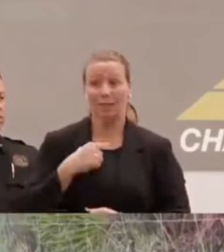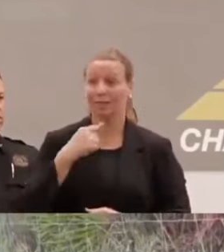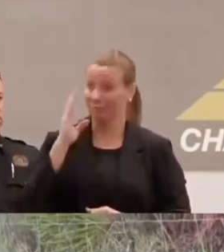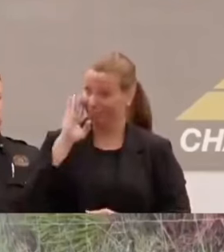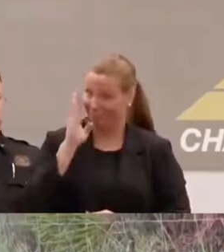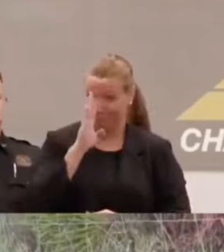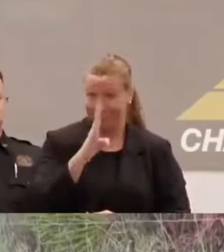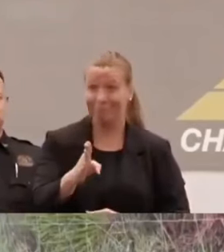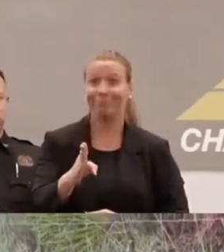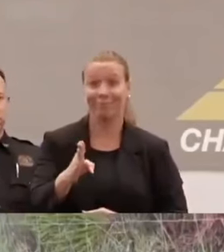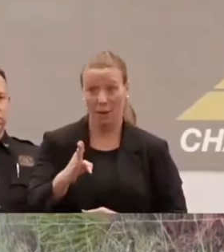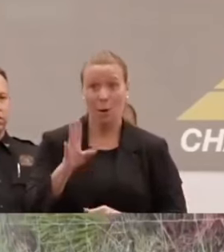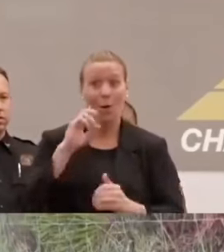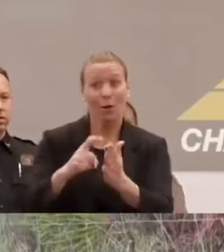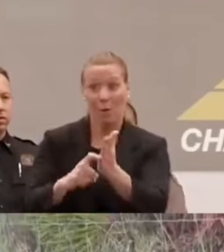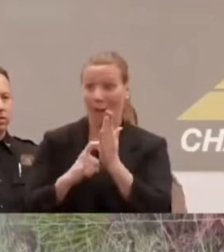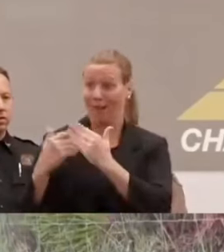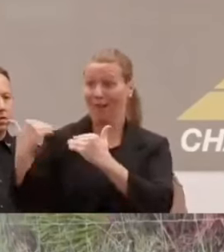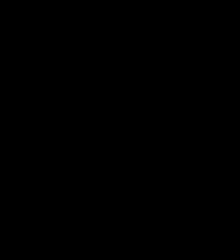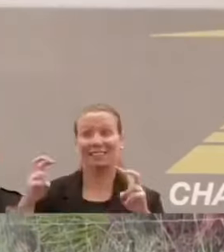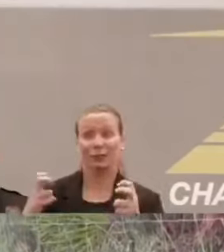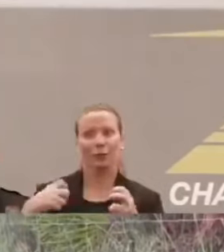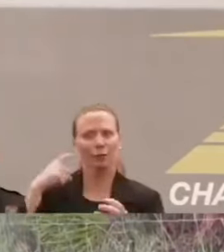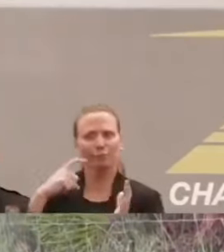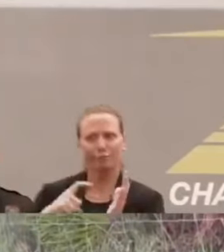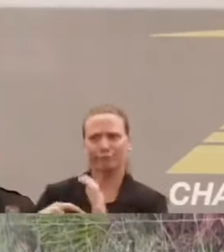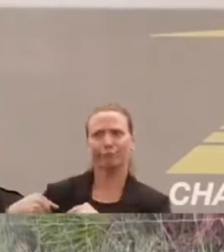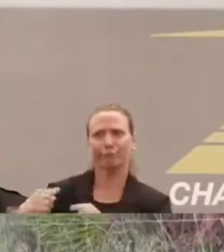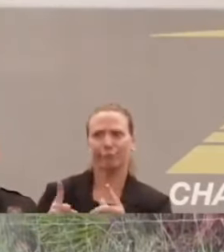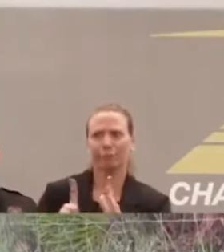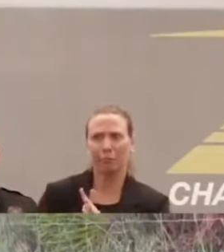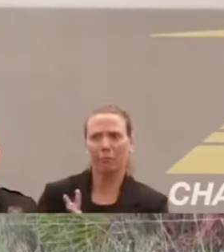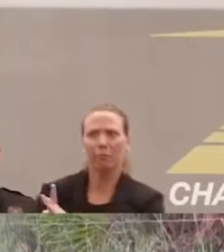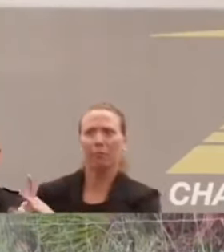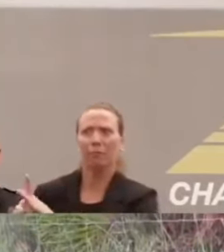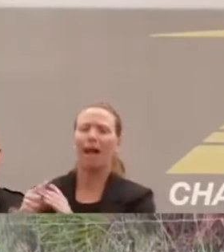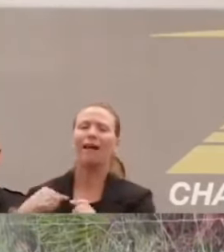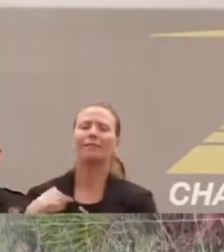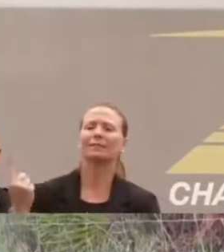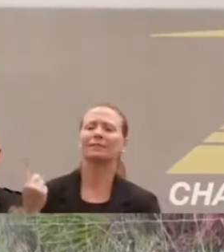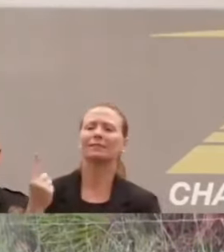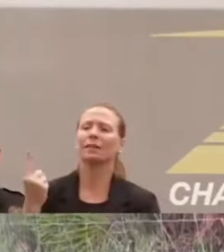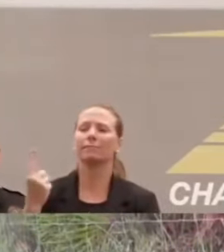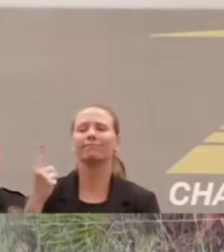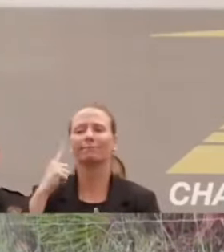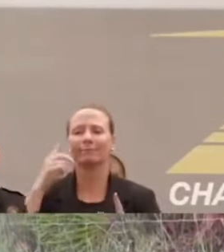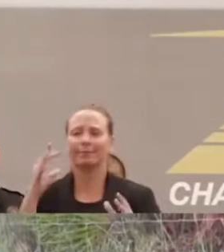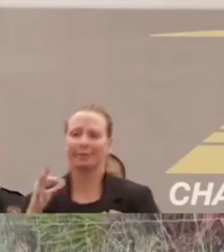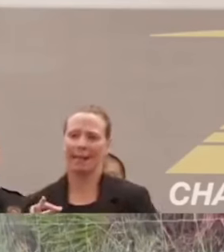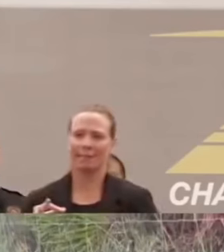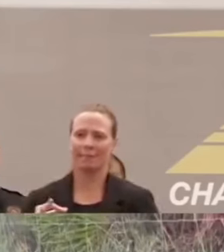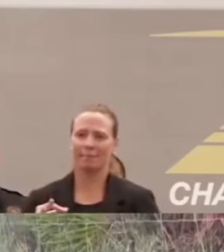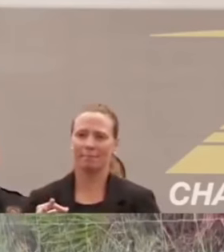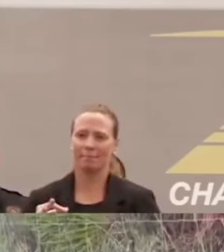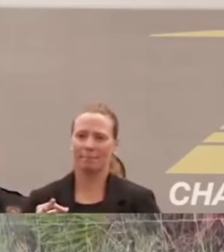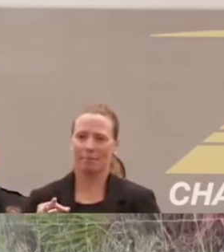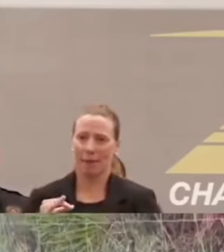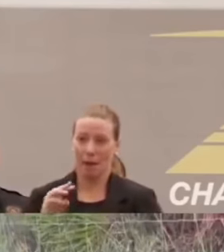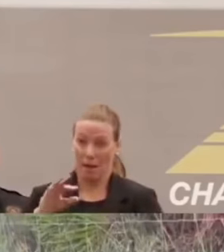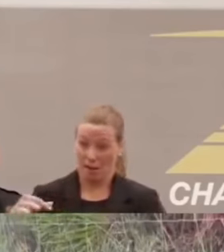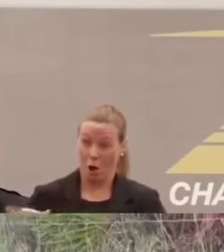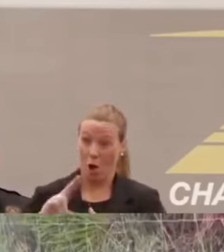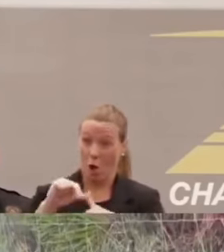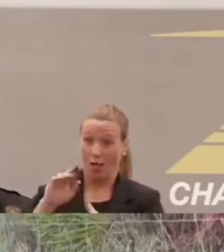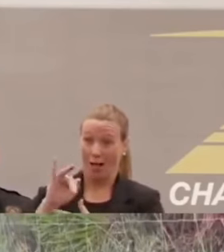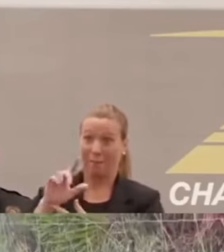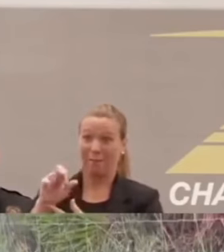accountable, and you will be held accountable. We had somebody decide as Hurricane Milton approached that it would somehow